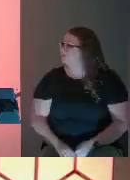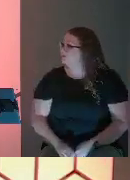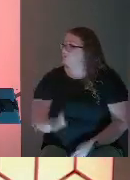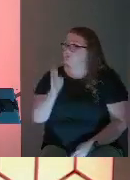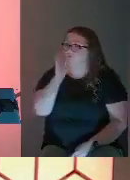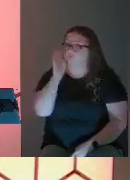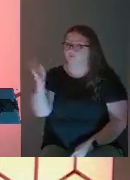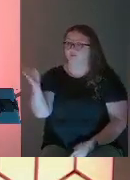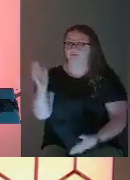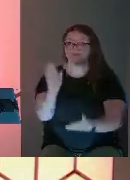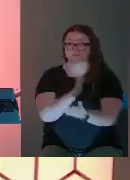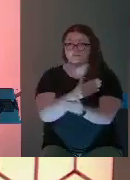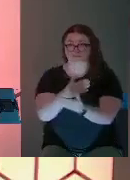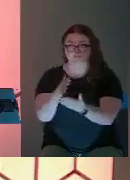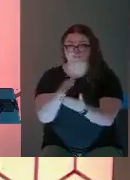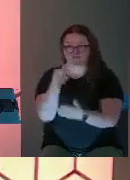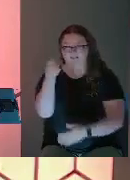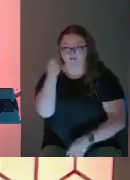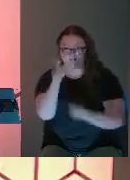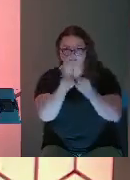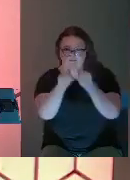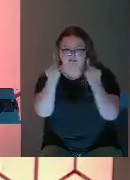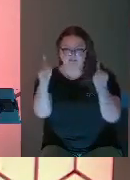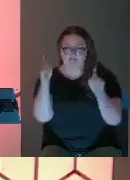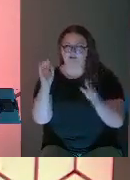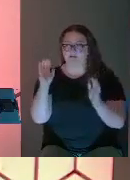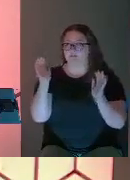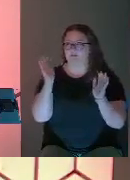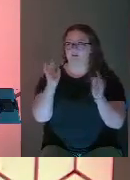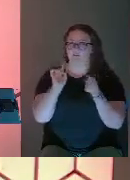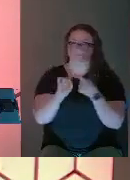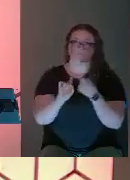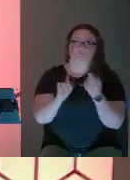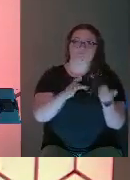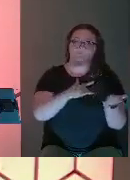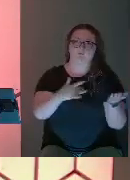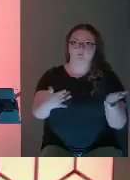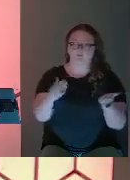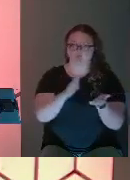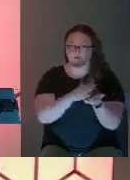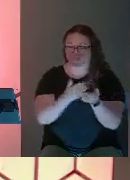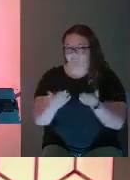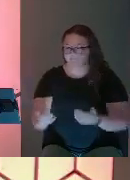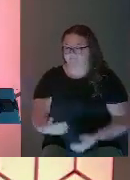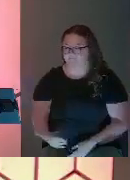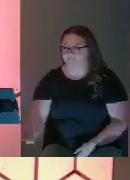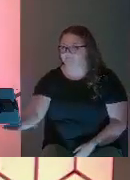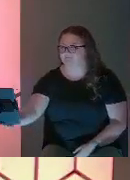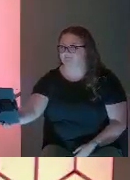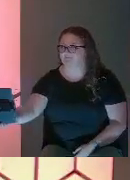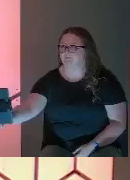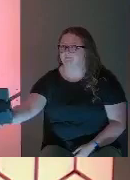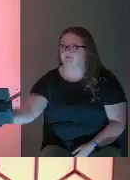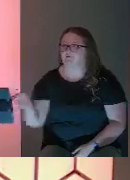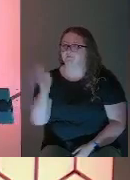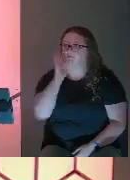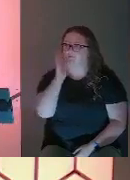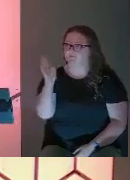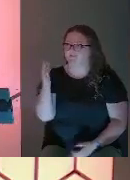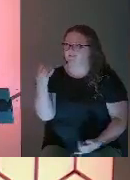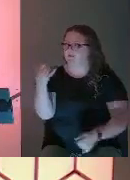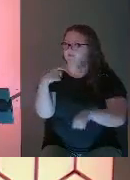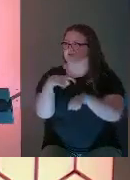sing a song that's a little bit different than maybe what we're used to. This is going to be a time for you